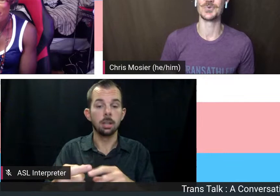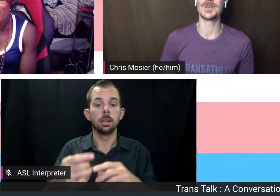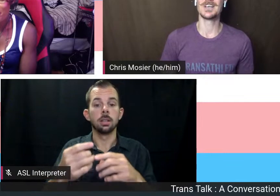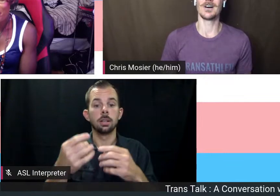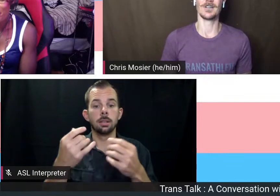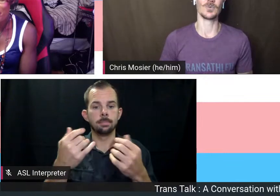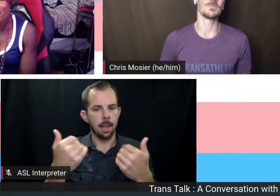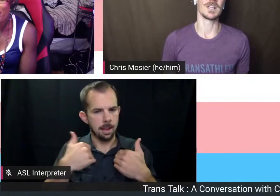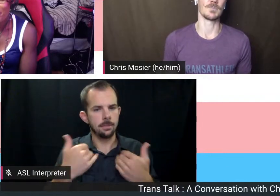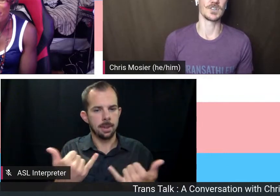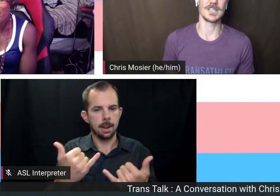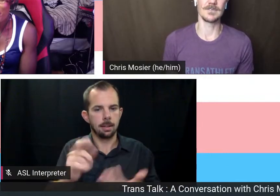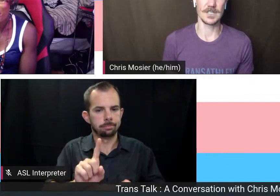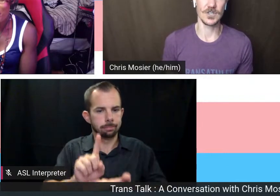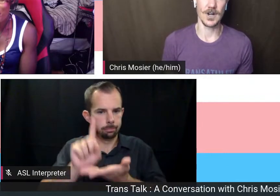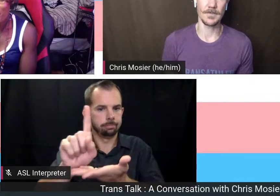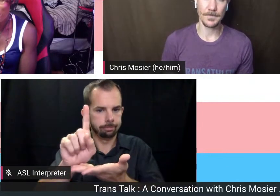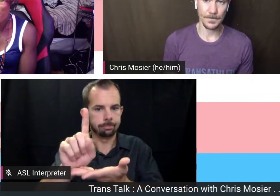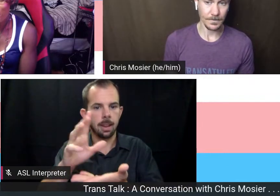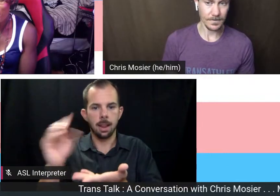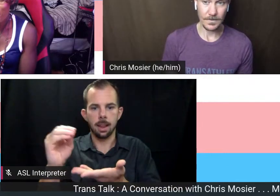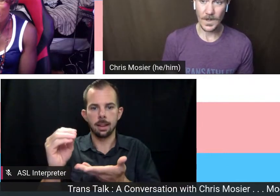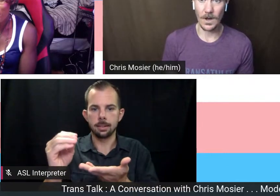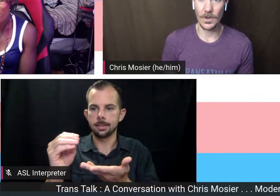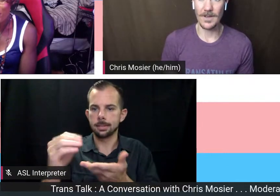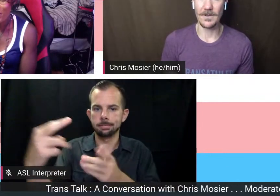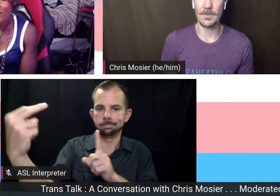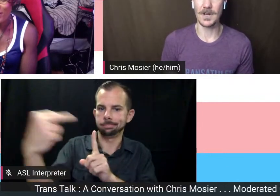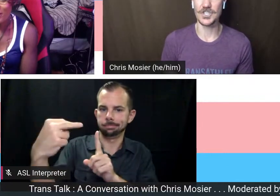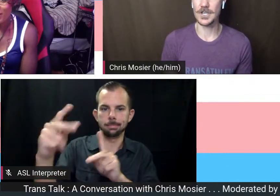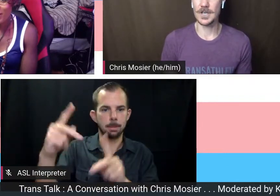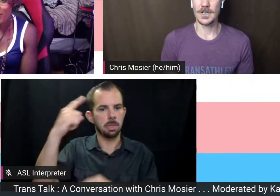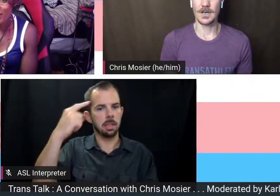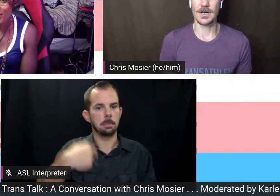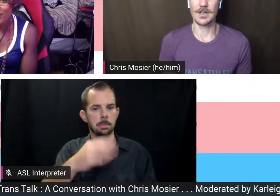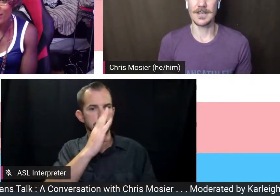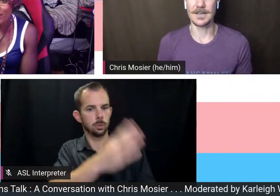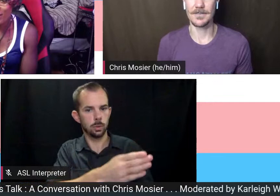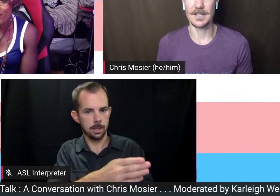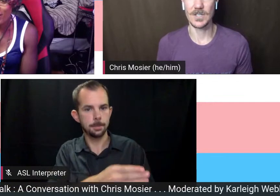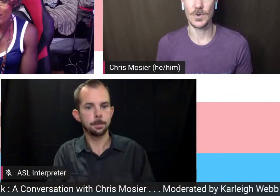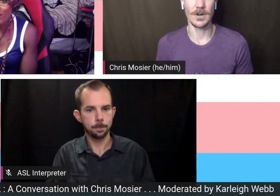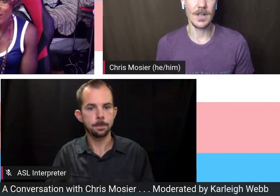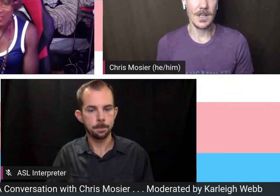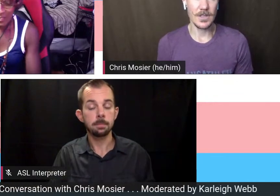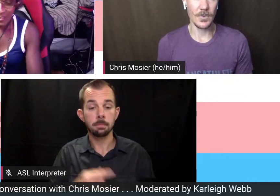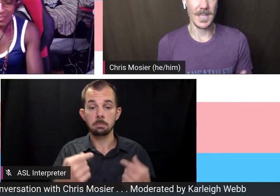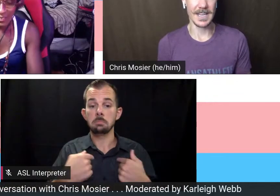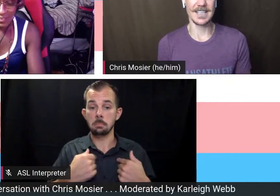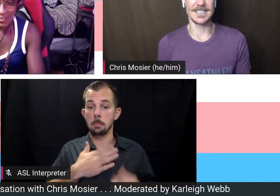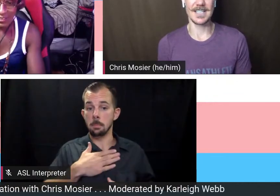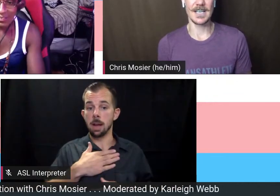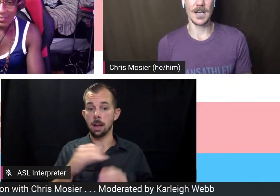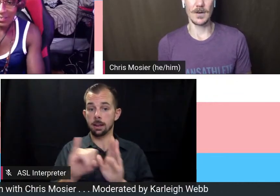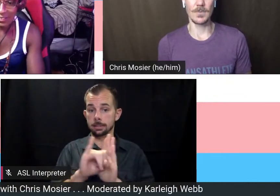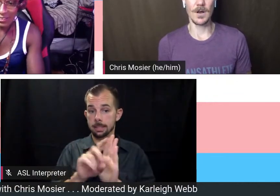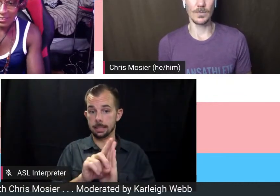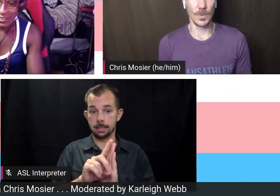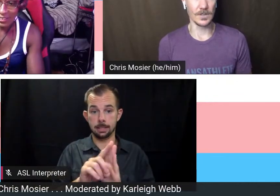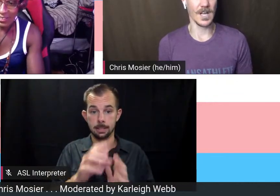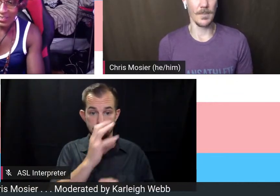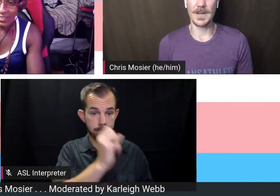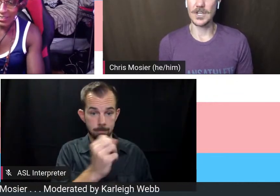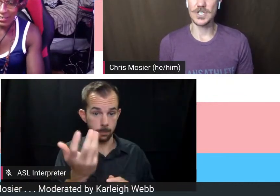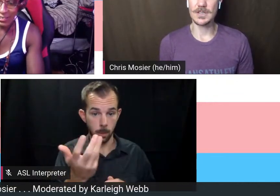those two, along with being perceived as straight, although I very much identify as queer, it is